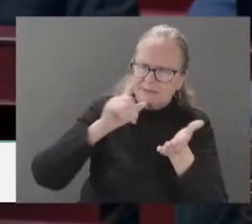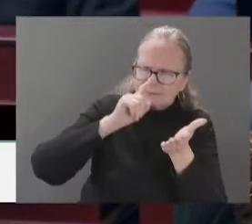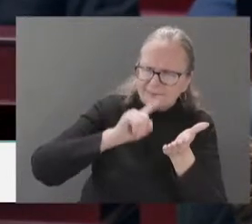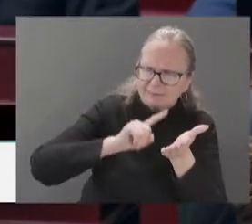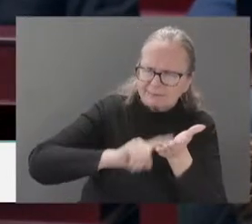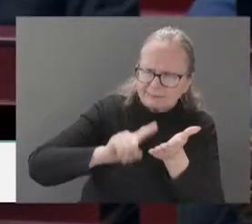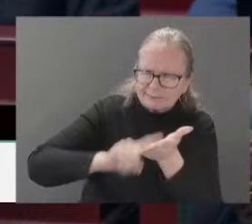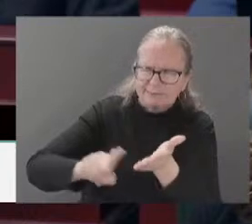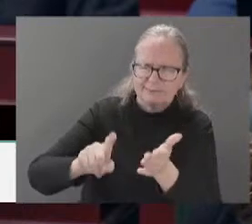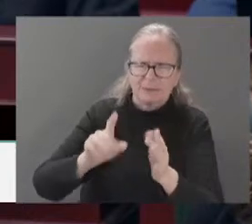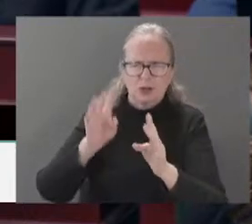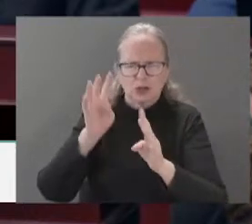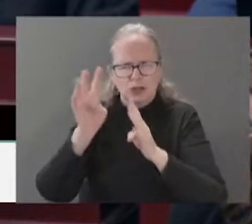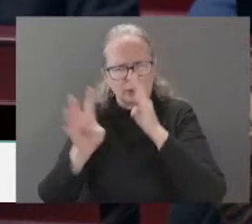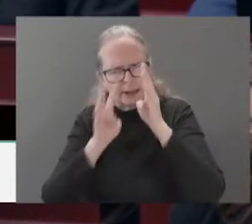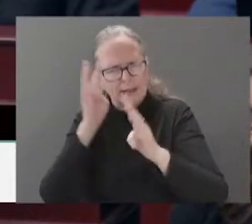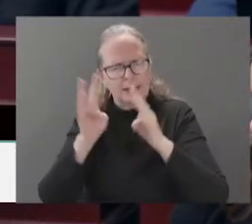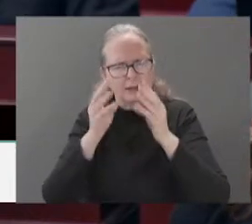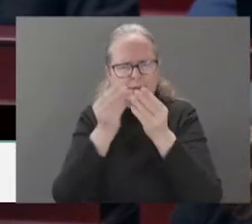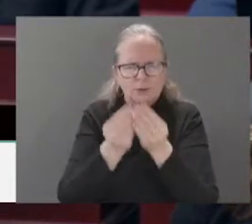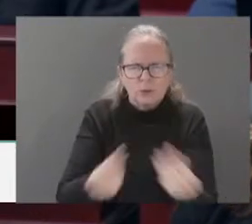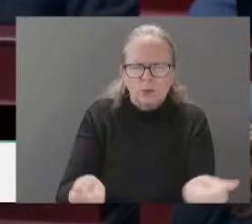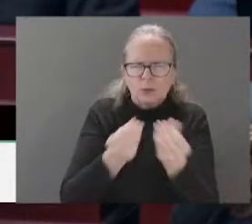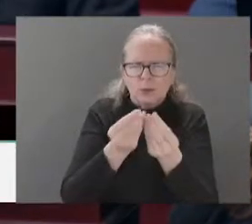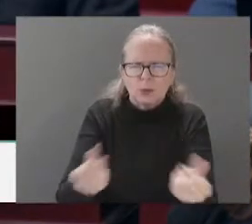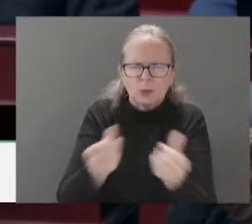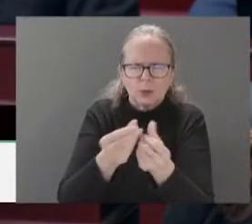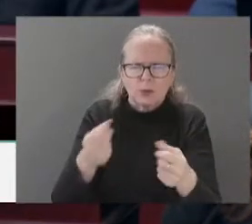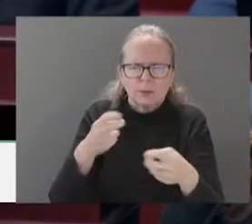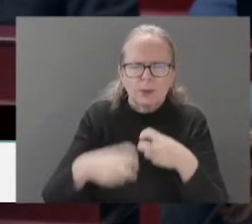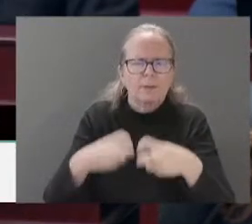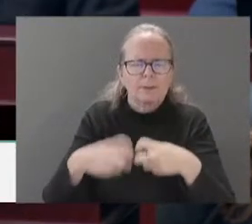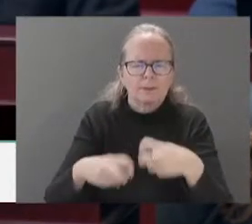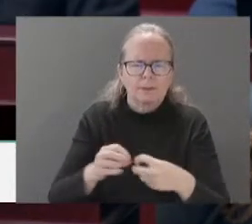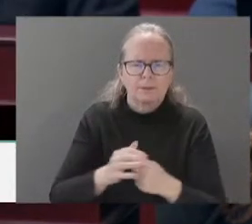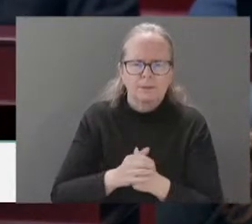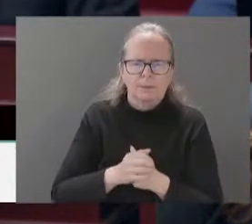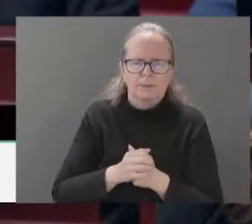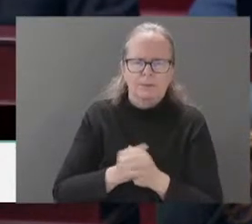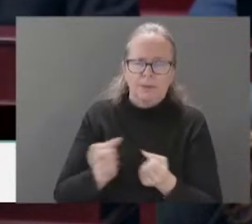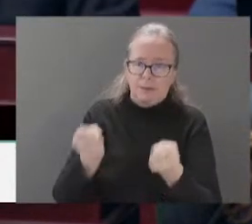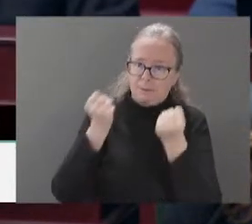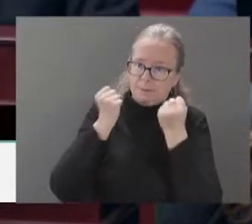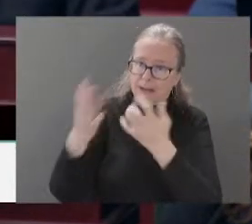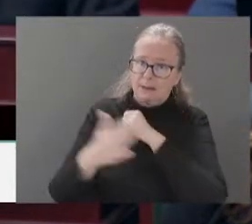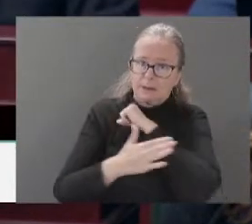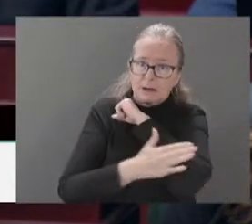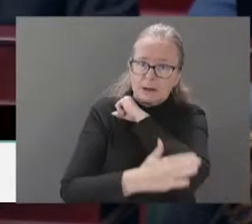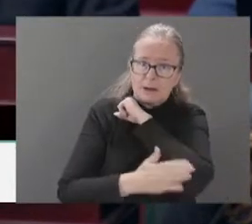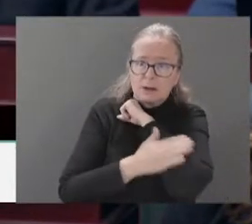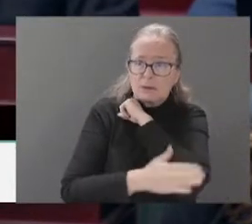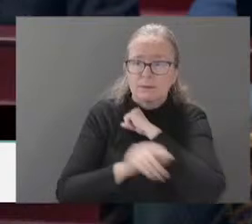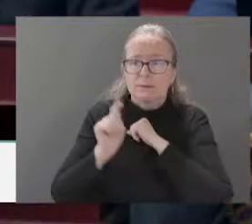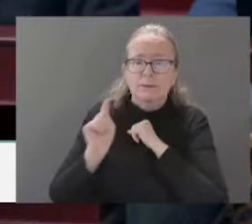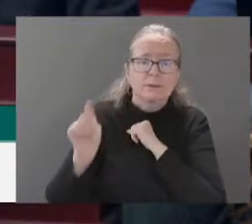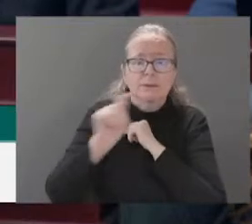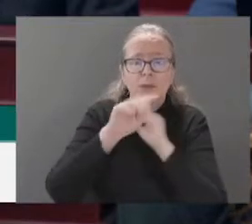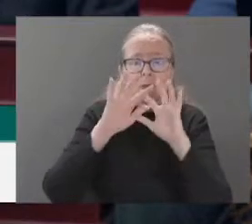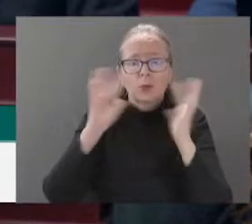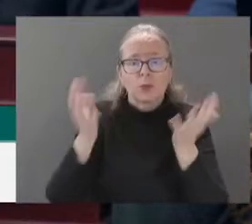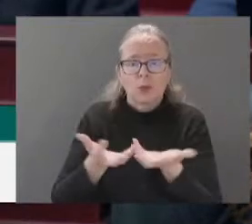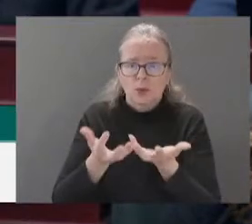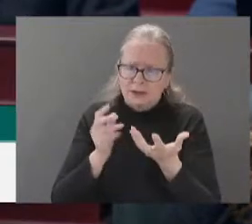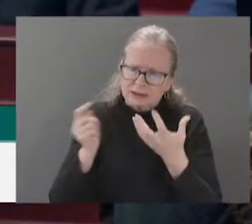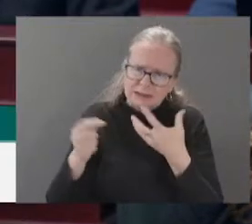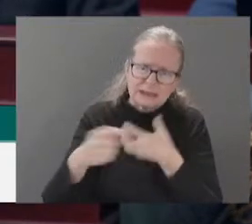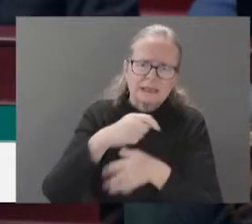problems and given that with many parts of the world facing drought and with water becoming an increasingly scarce resource can